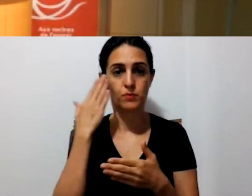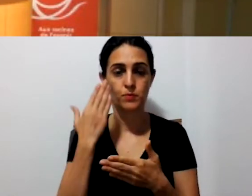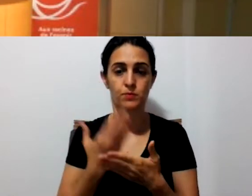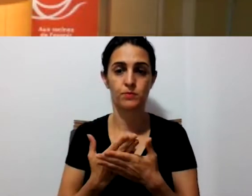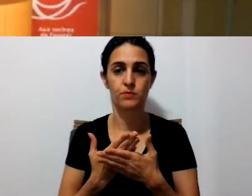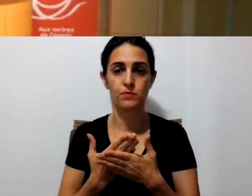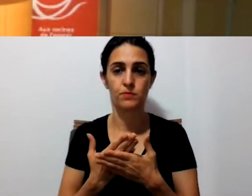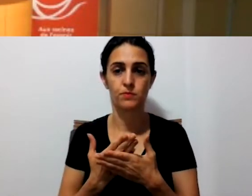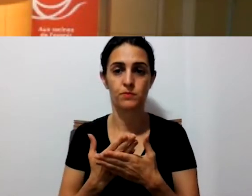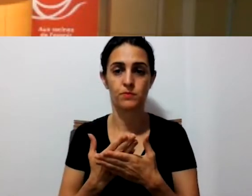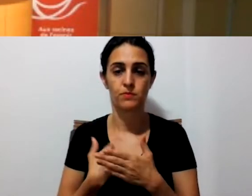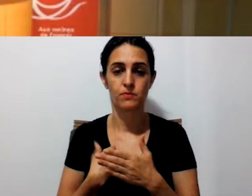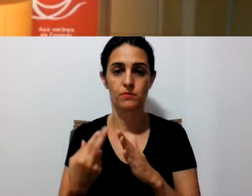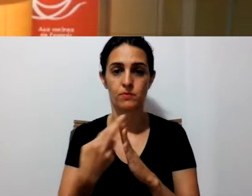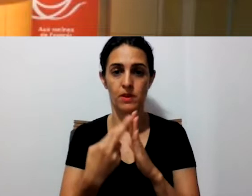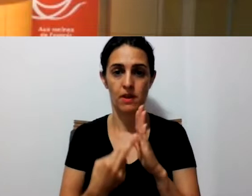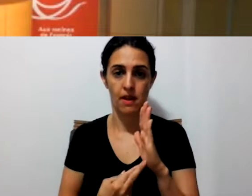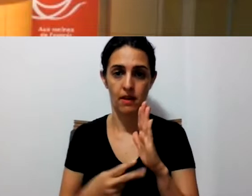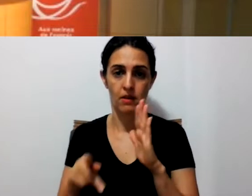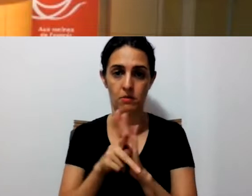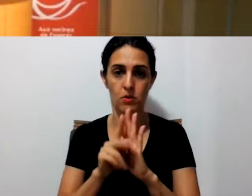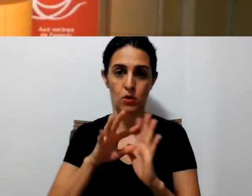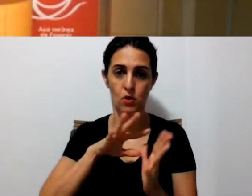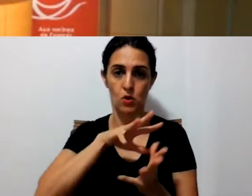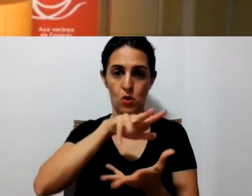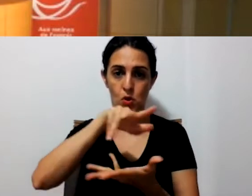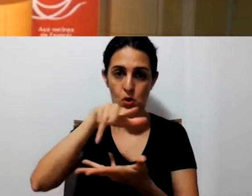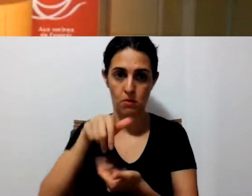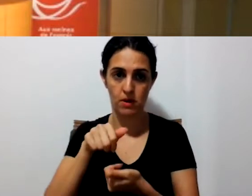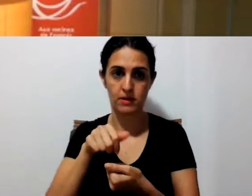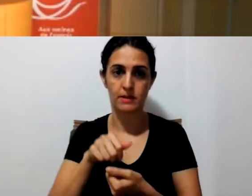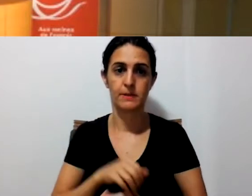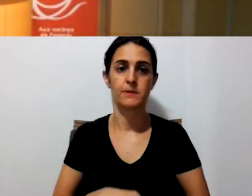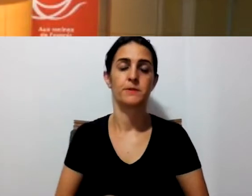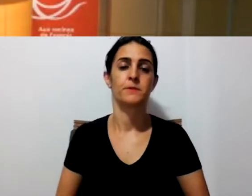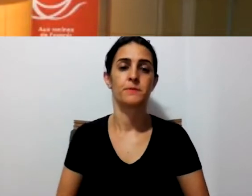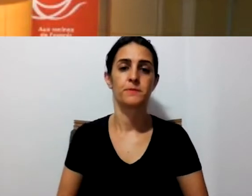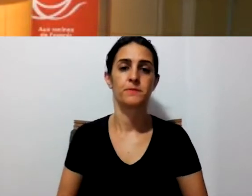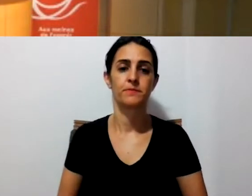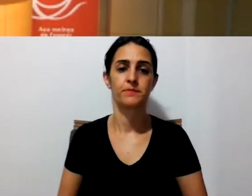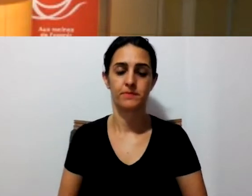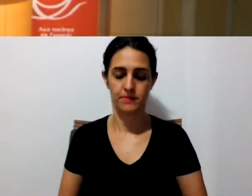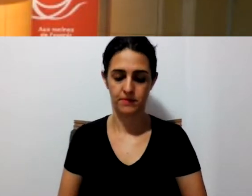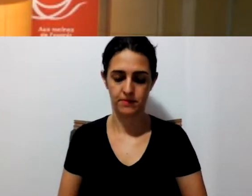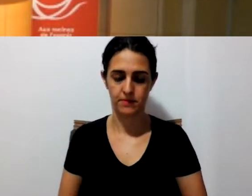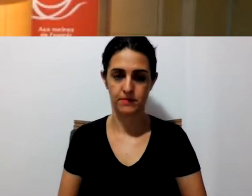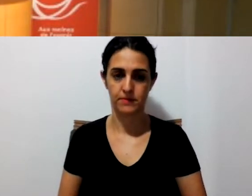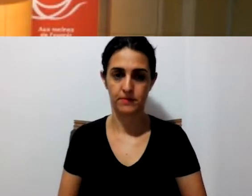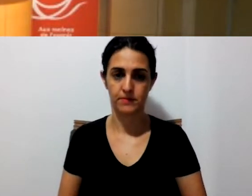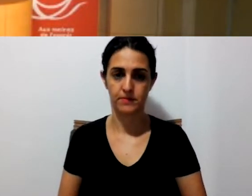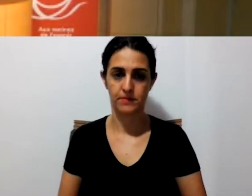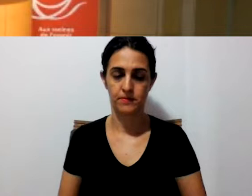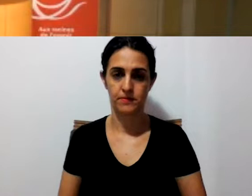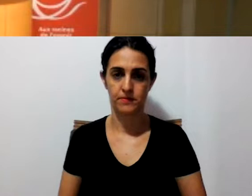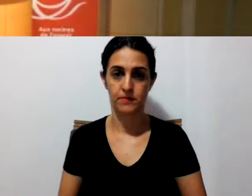It's not yet that the OECD has invited Brazil to become a member, but the OECD has invited Brazil to start the